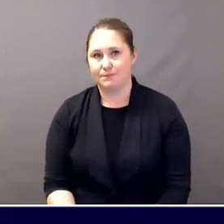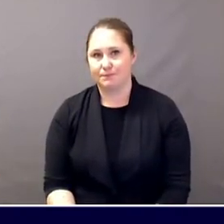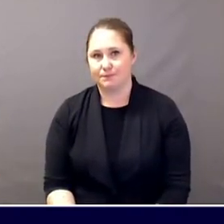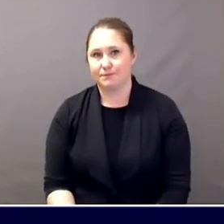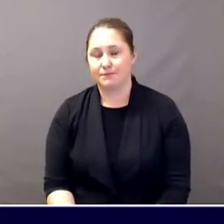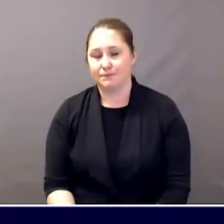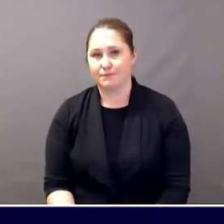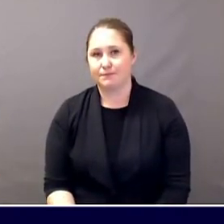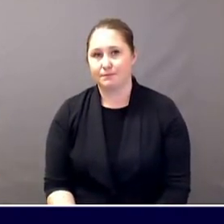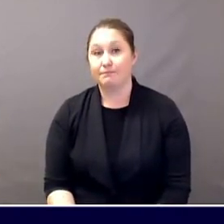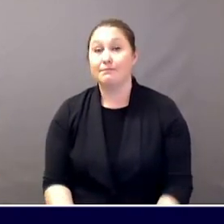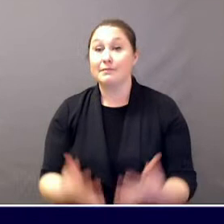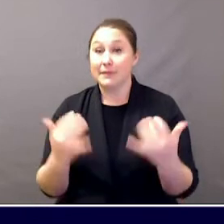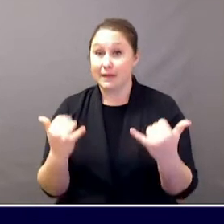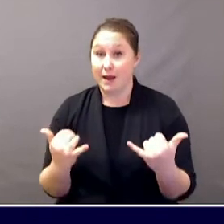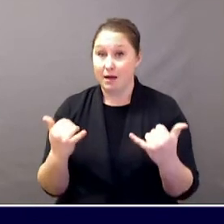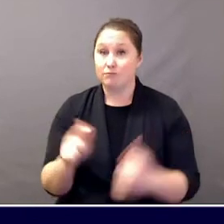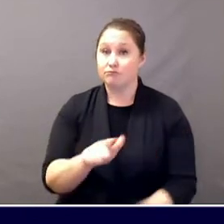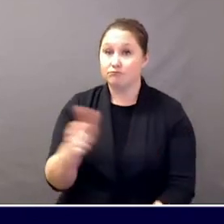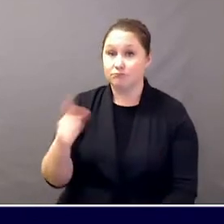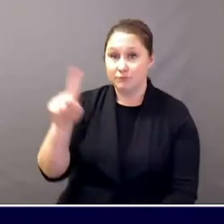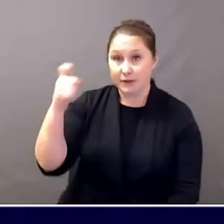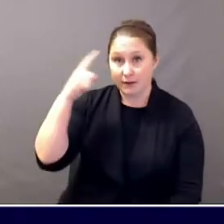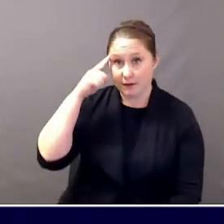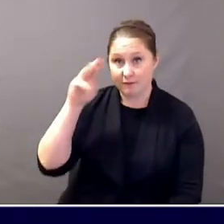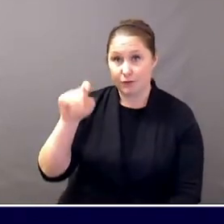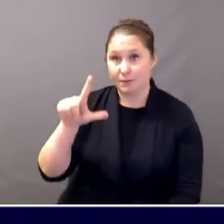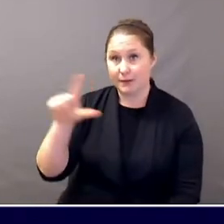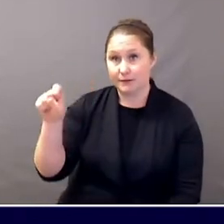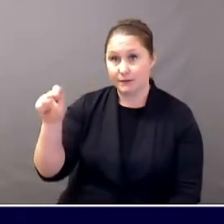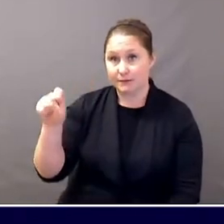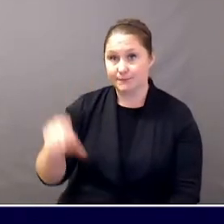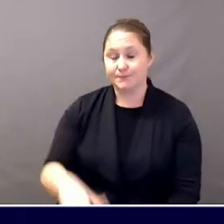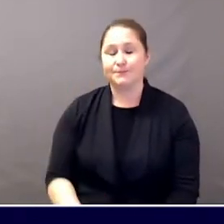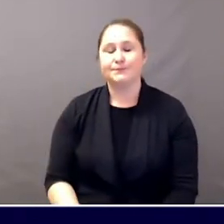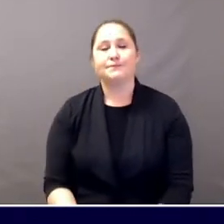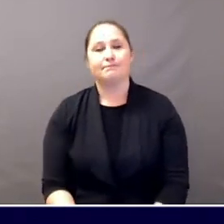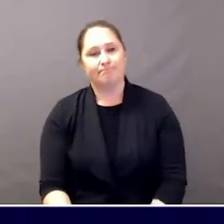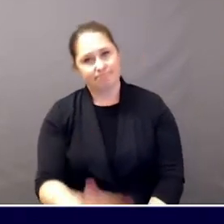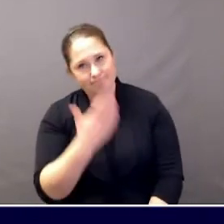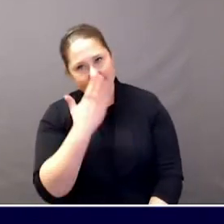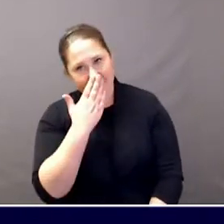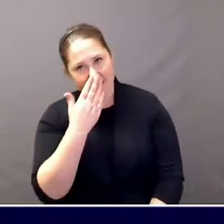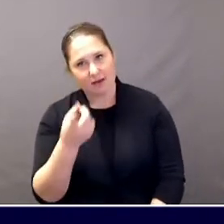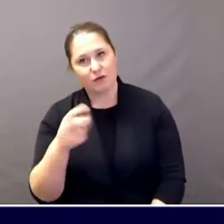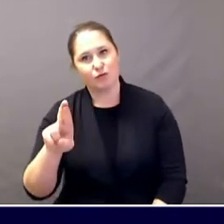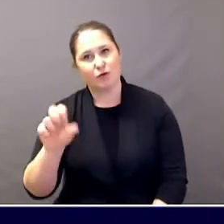With that, I would like to turn things over to Governor Mills. Thank you, Dr. Shah.